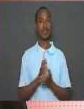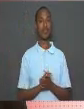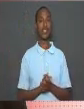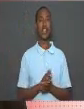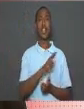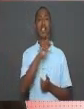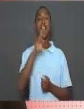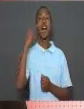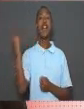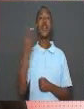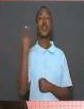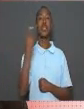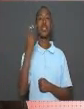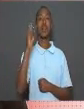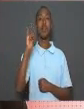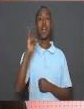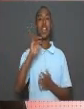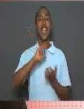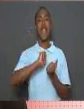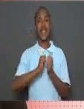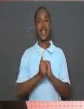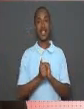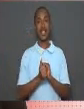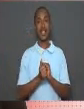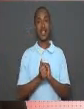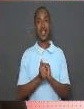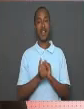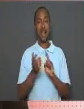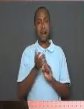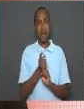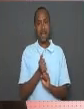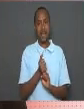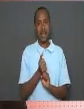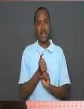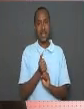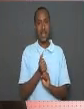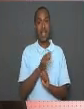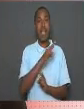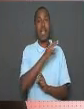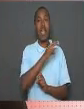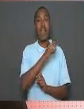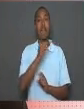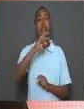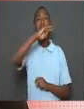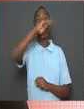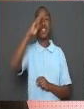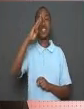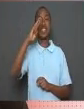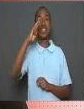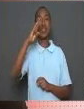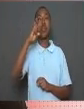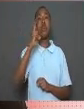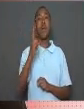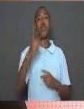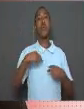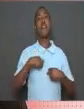They are used by divers and campers and by kids who just want to